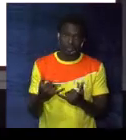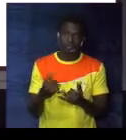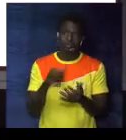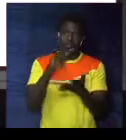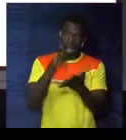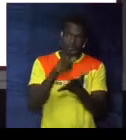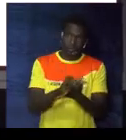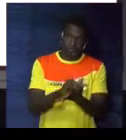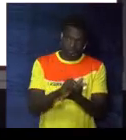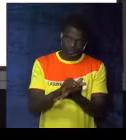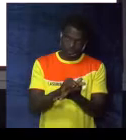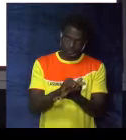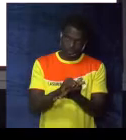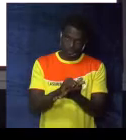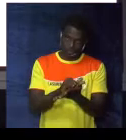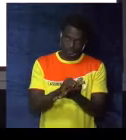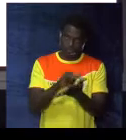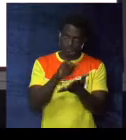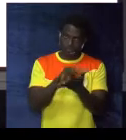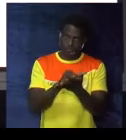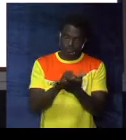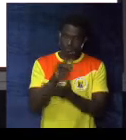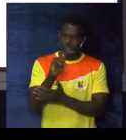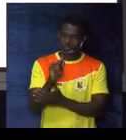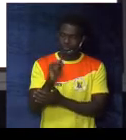Now, that,